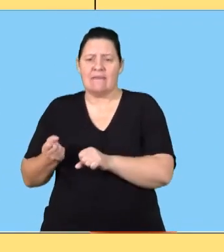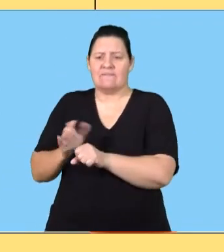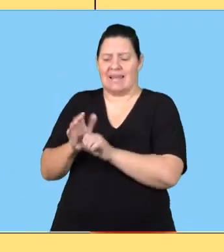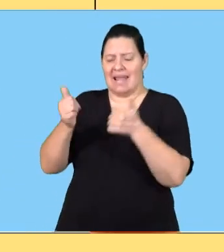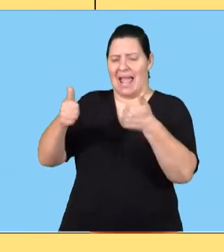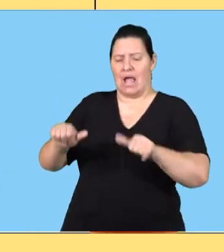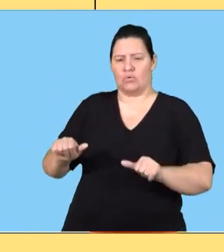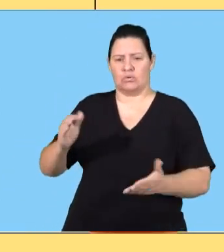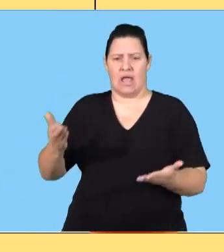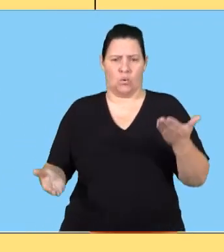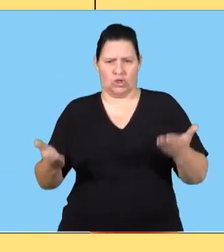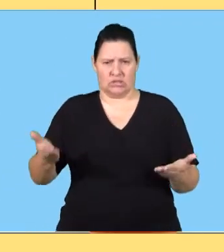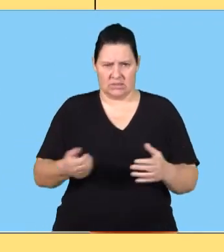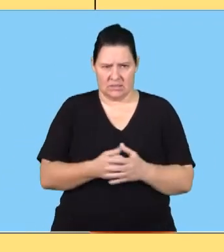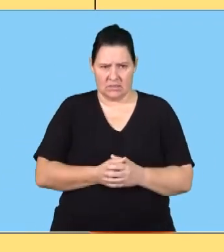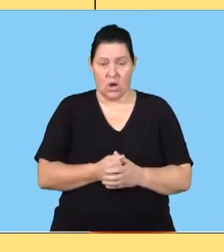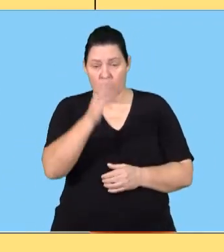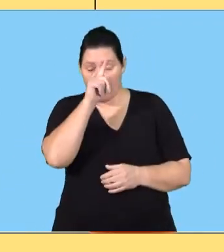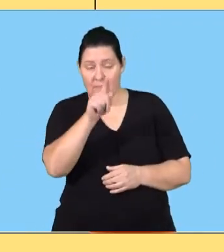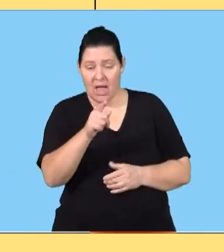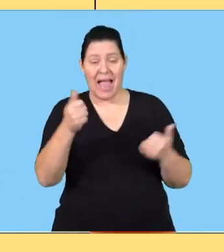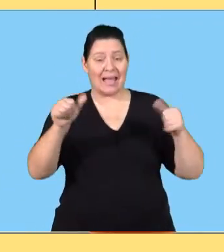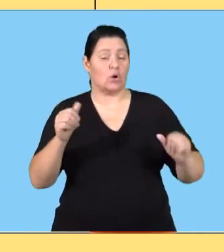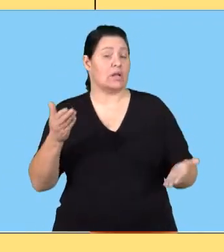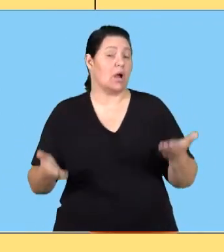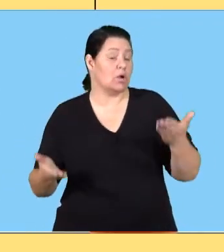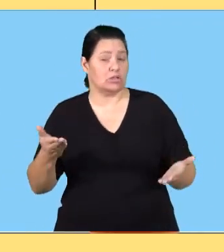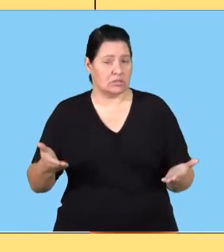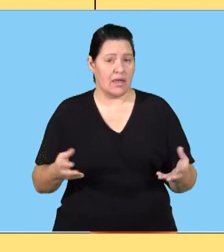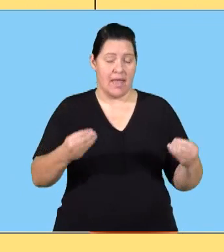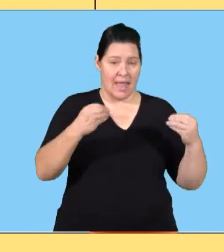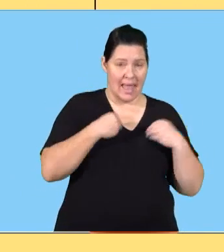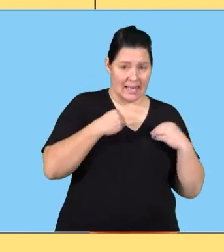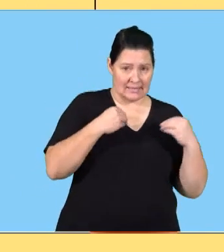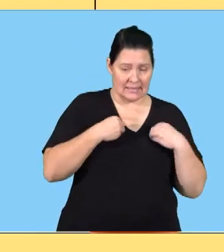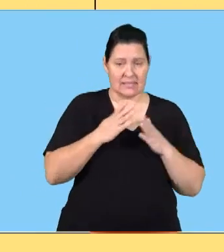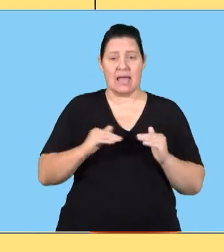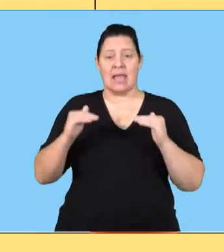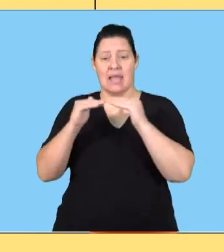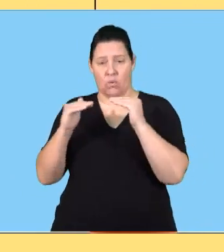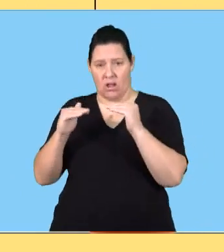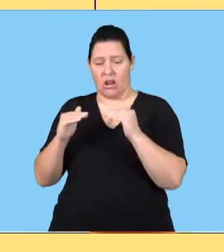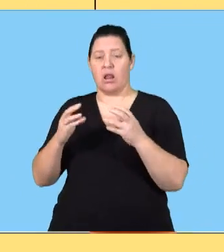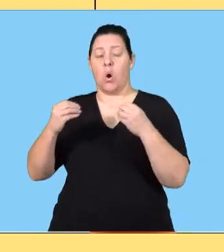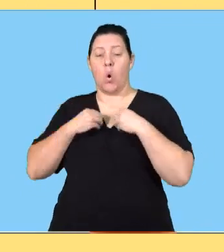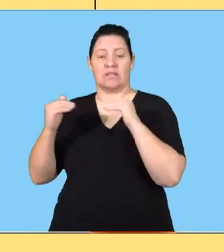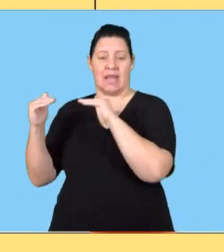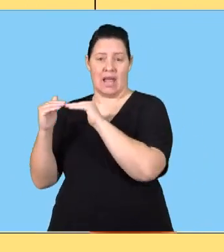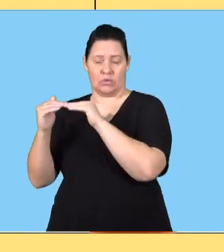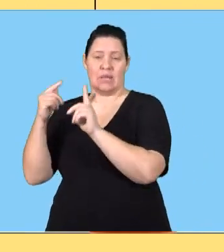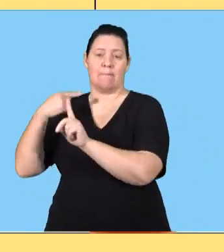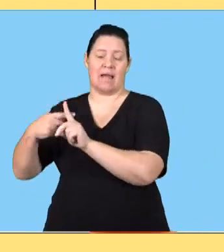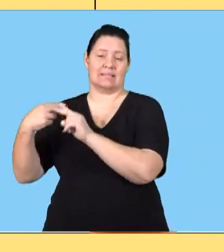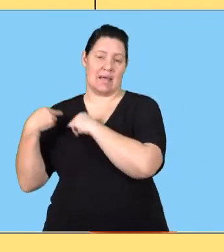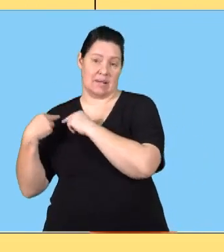the accounting equation. Remember, your accounting equation is assets is equal to owner's